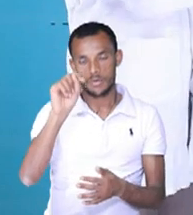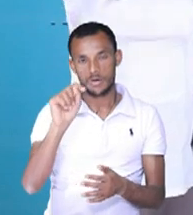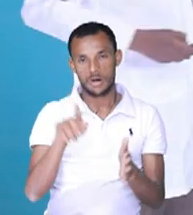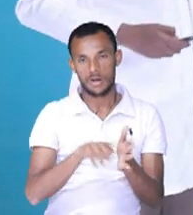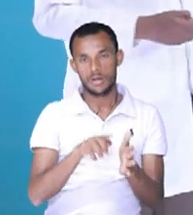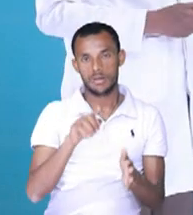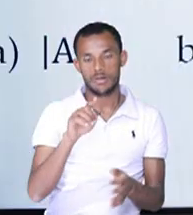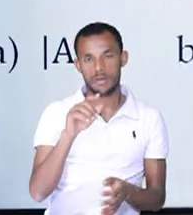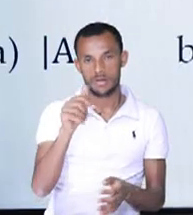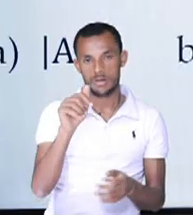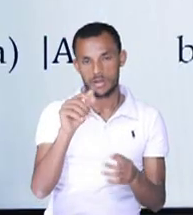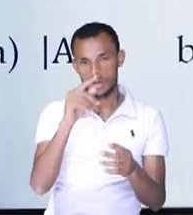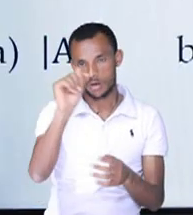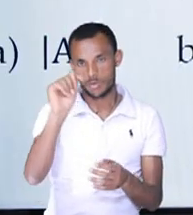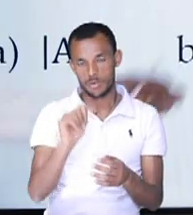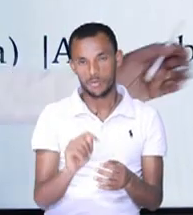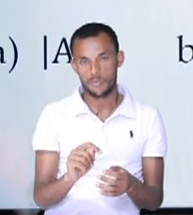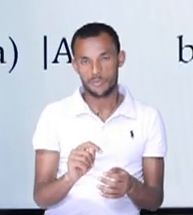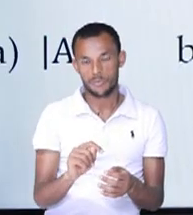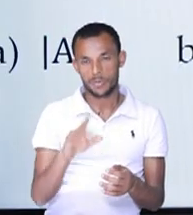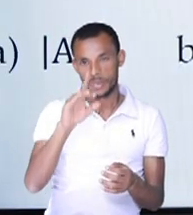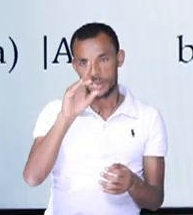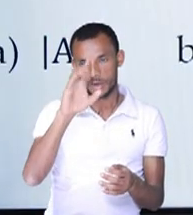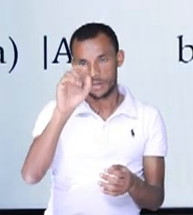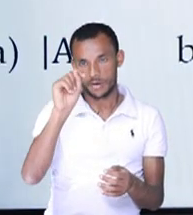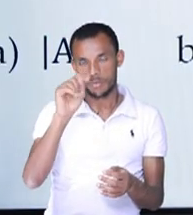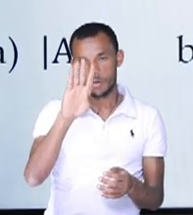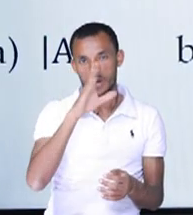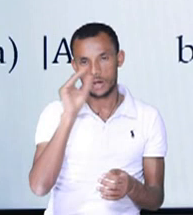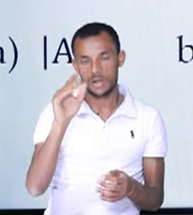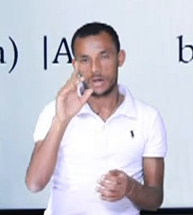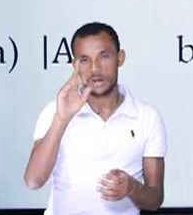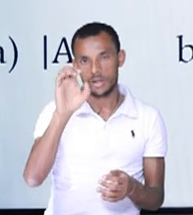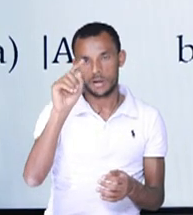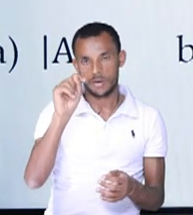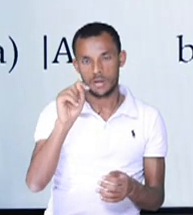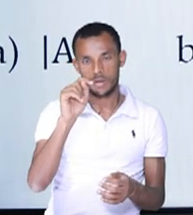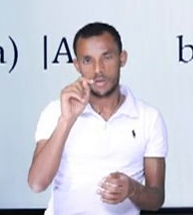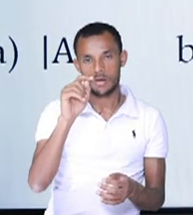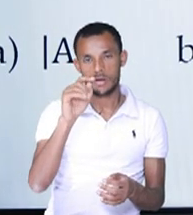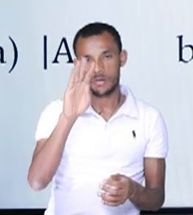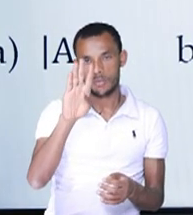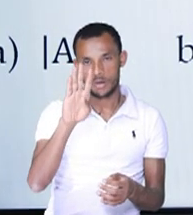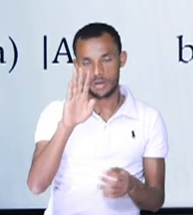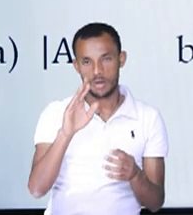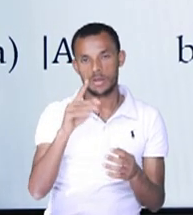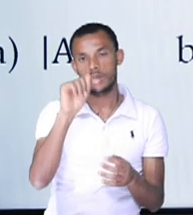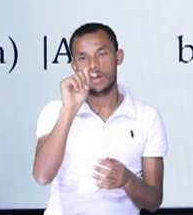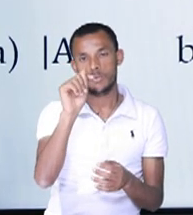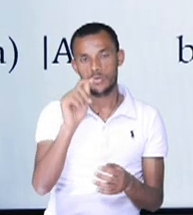The determinant of the transpose. The determinant of B and the determinant of B